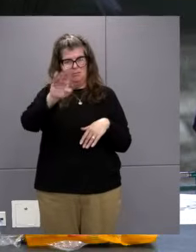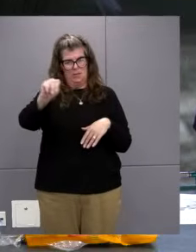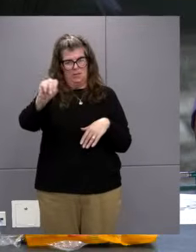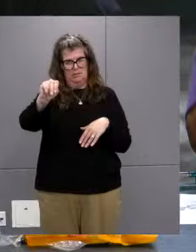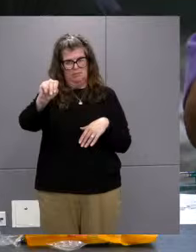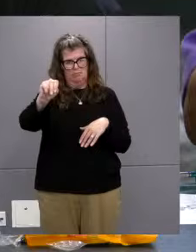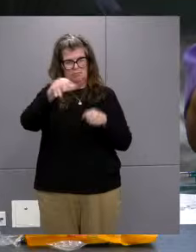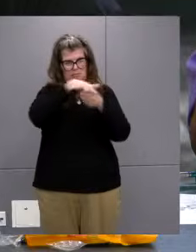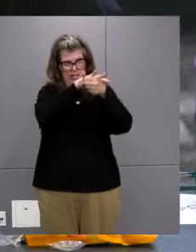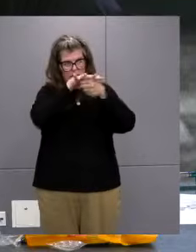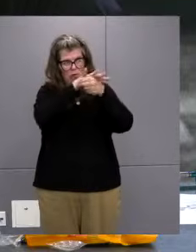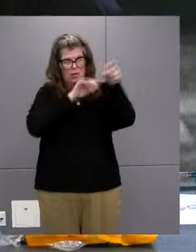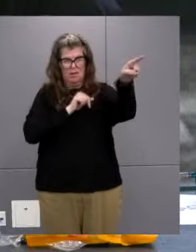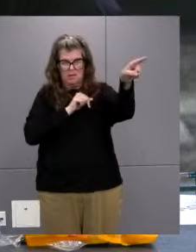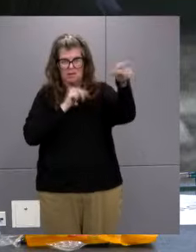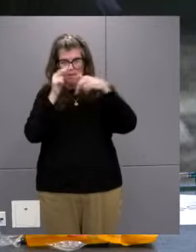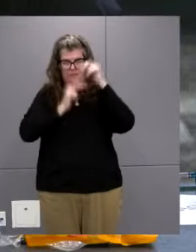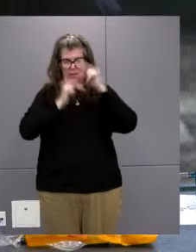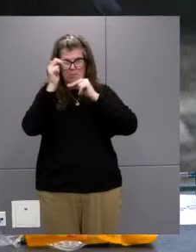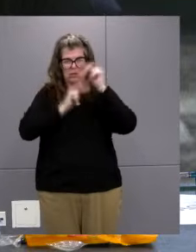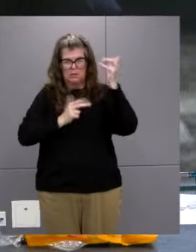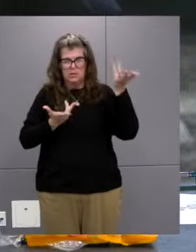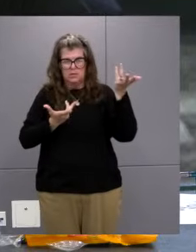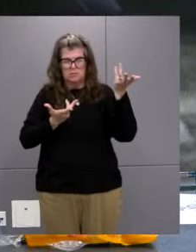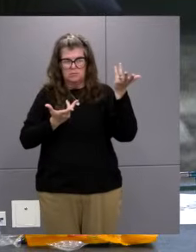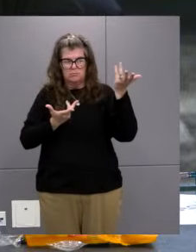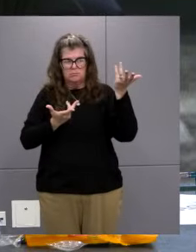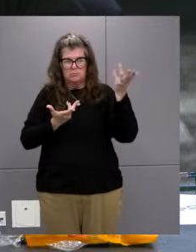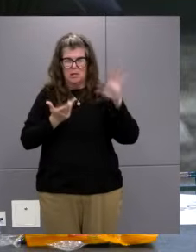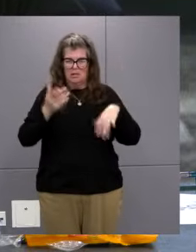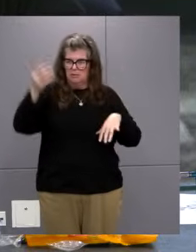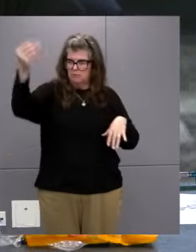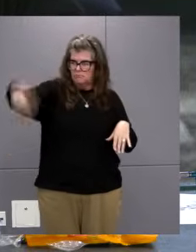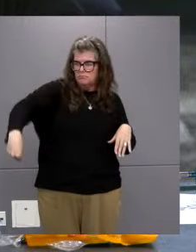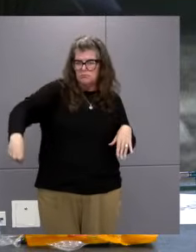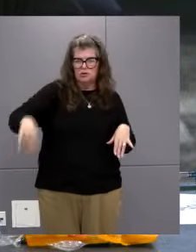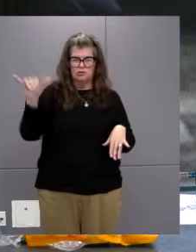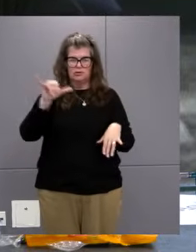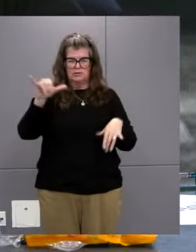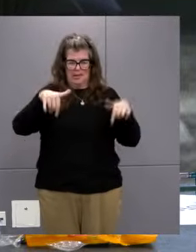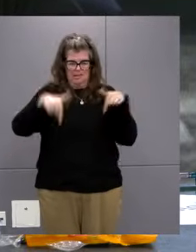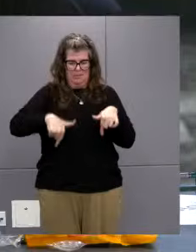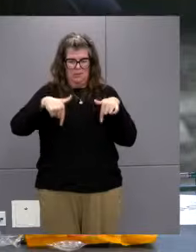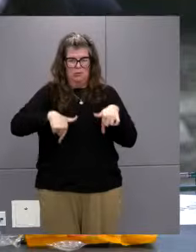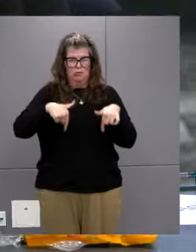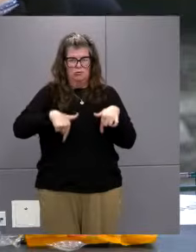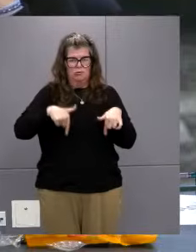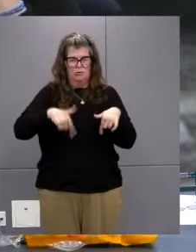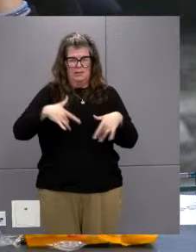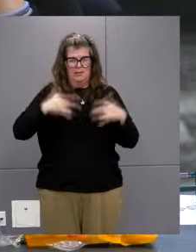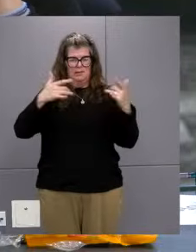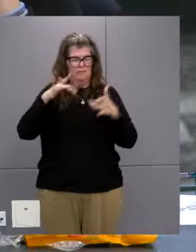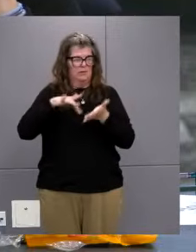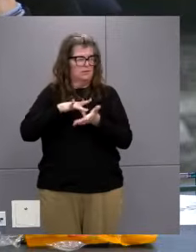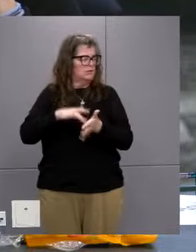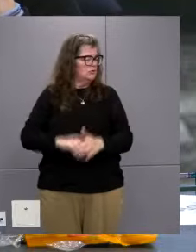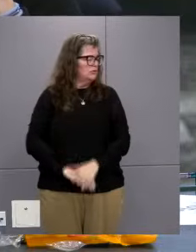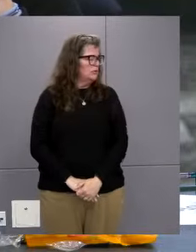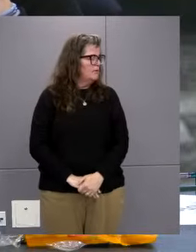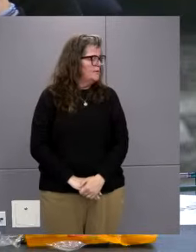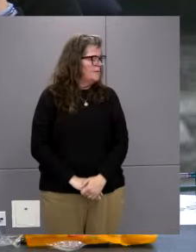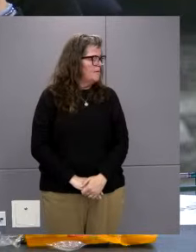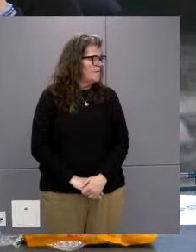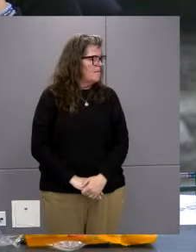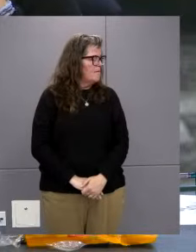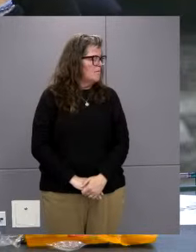wing by virtue of key card, just like we are here at the event center. Second. Mr. Chair, we